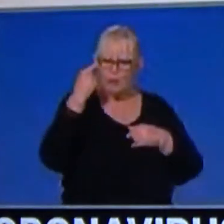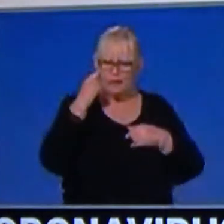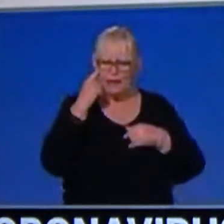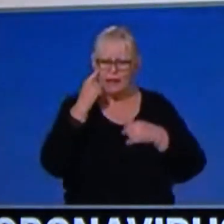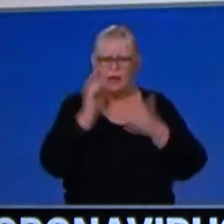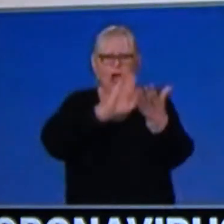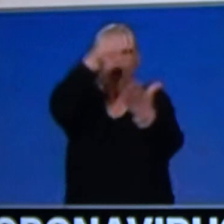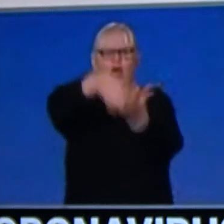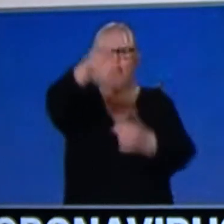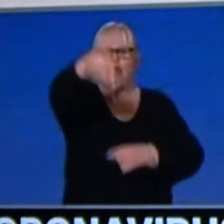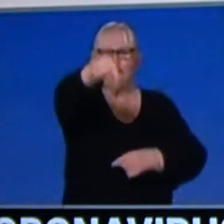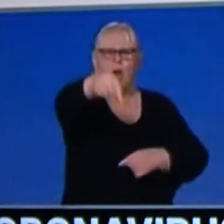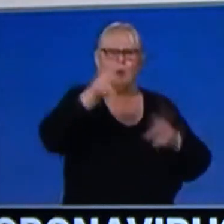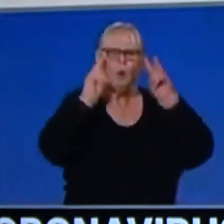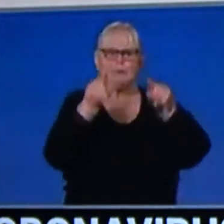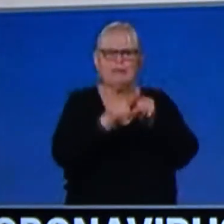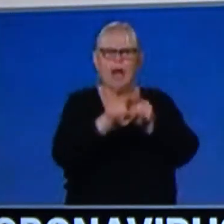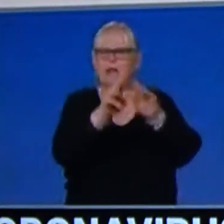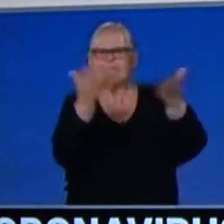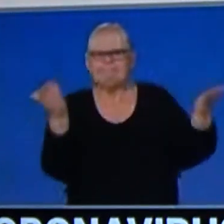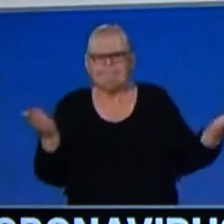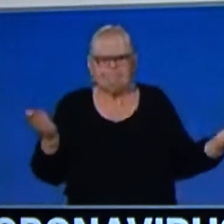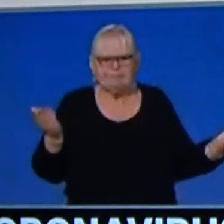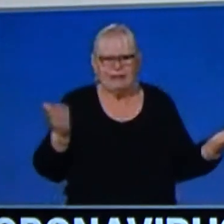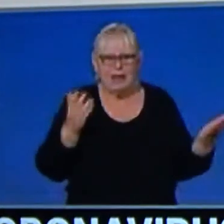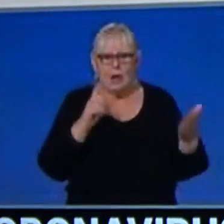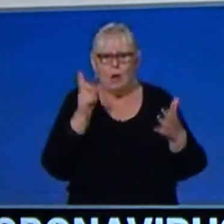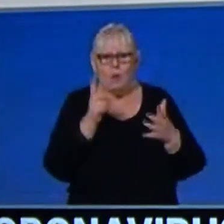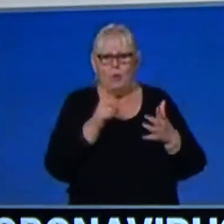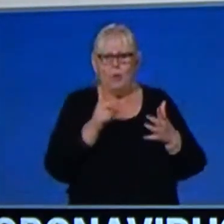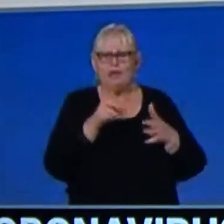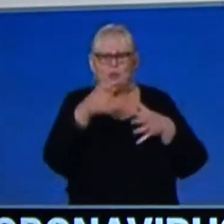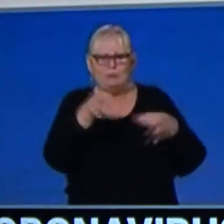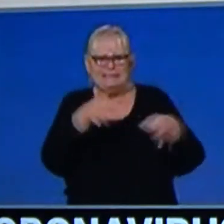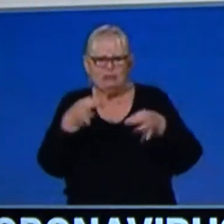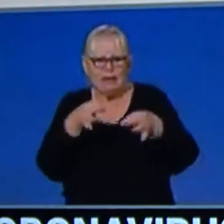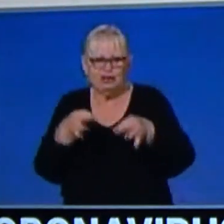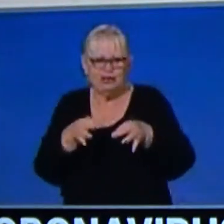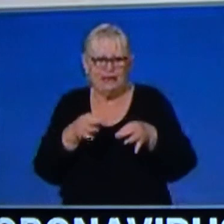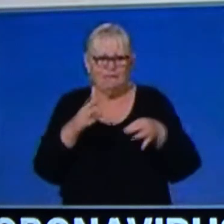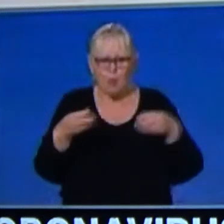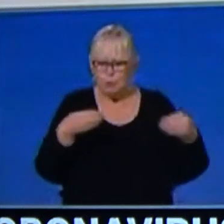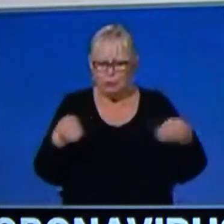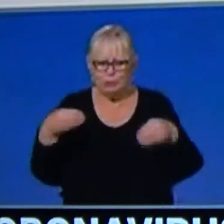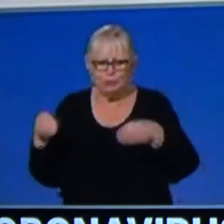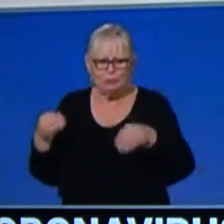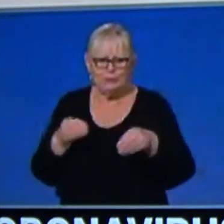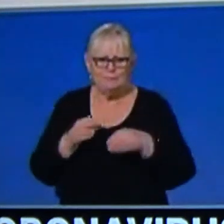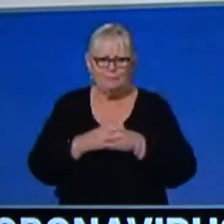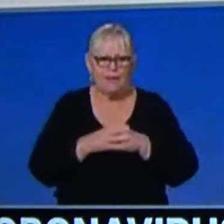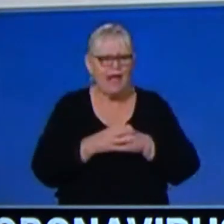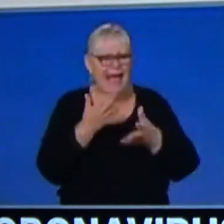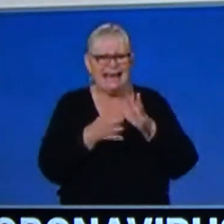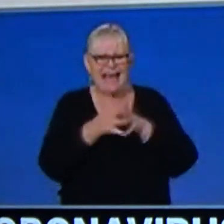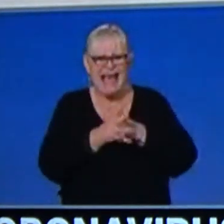looks like, what your strategy might be for easing what and when, and can you switch that economic lifeline support